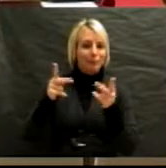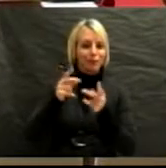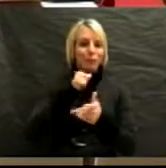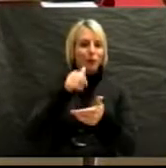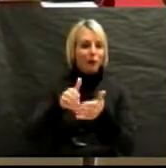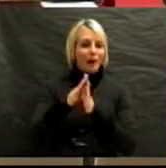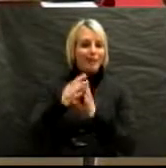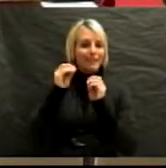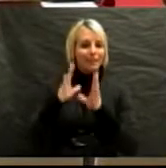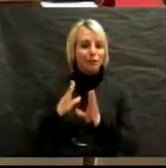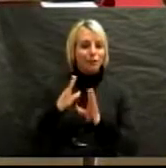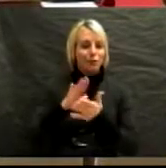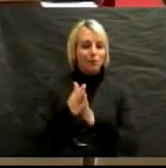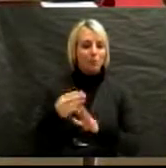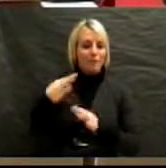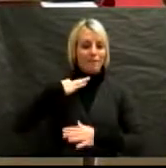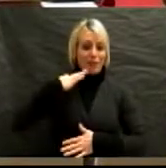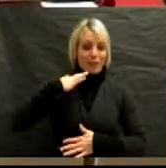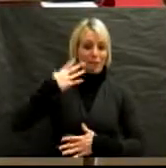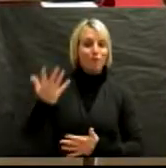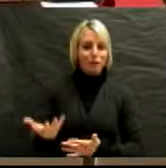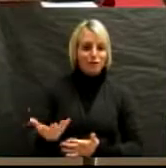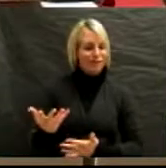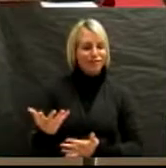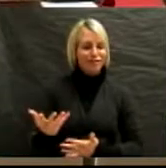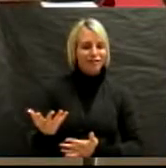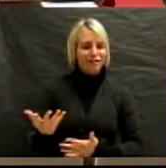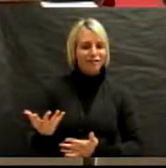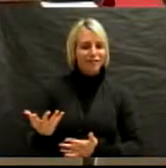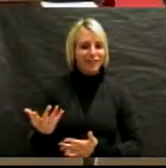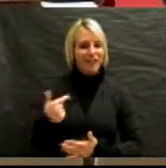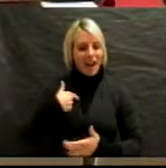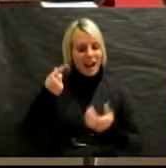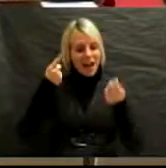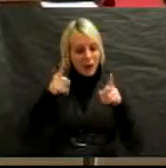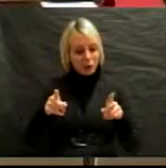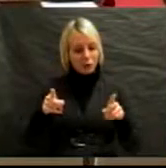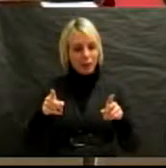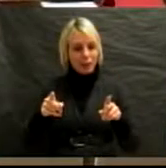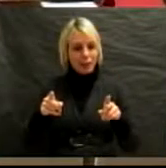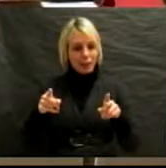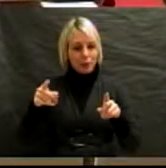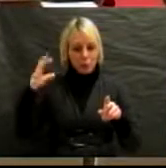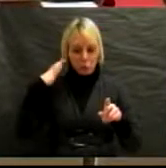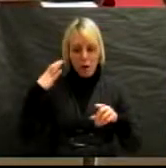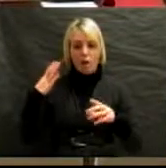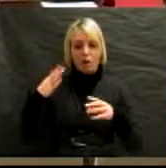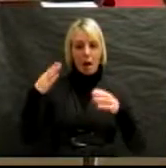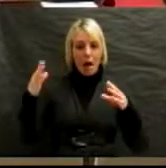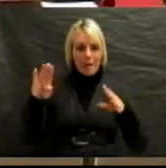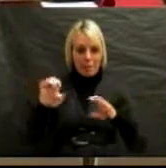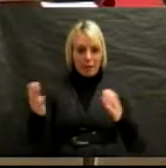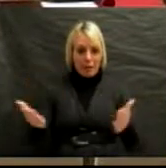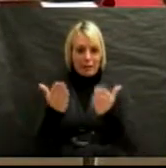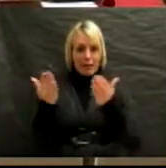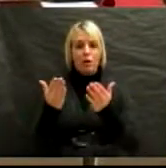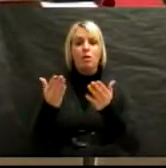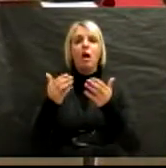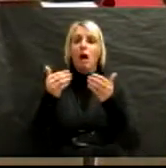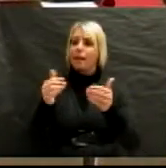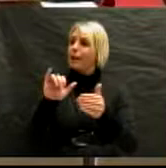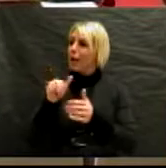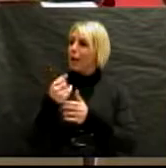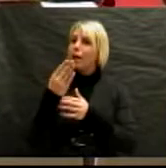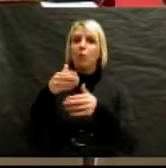agree completely, and I'm happy to let any individual forego their board salary, and I commend them for that, personally, I think having a board